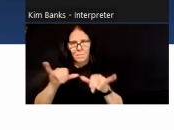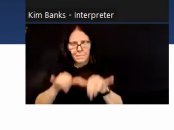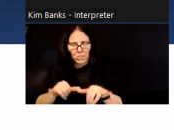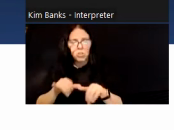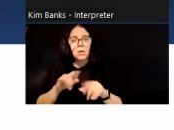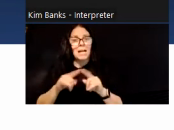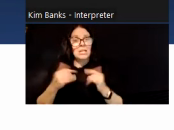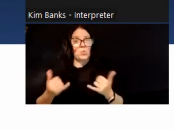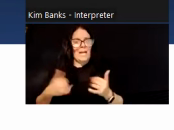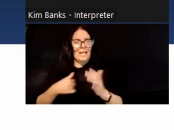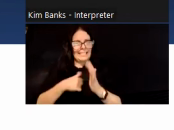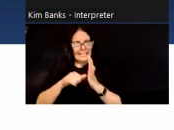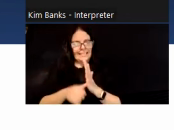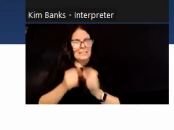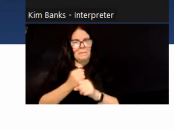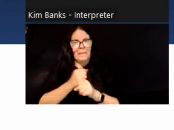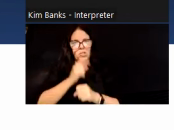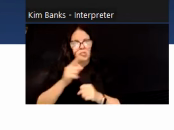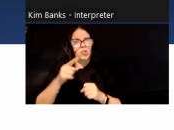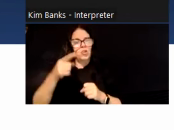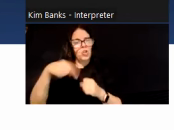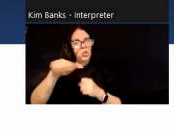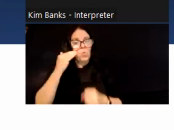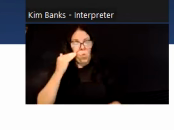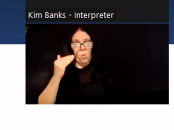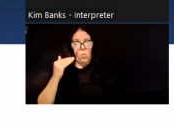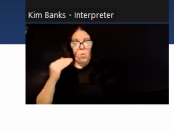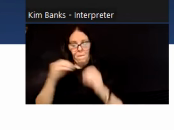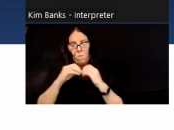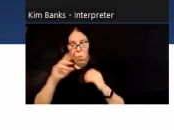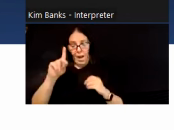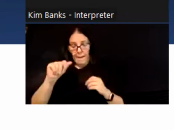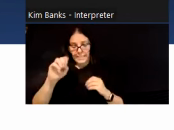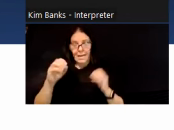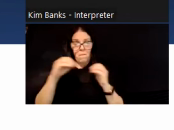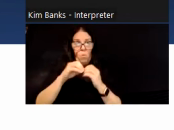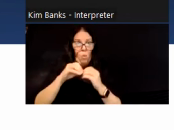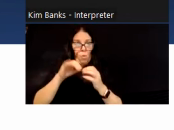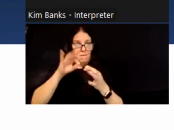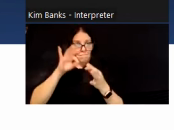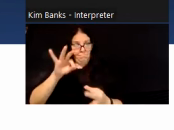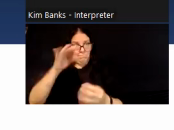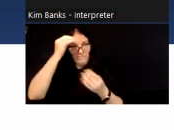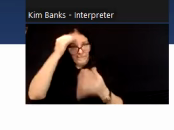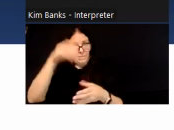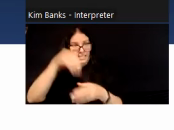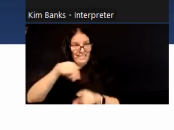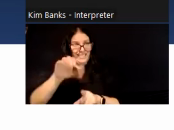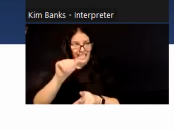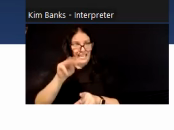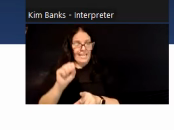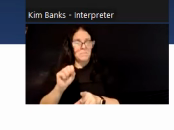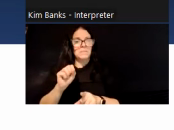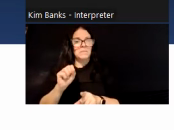stress today is just that the more accurate and up-to-date your data is in CAMS, the